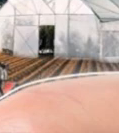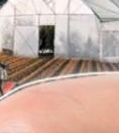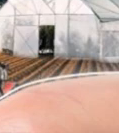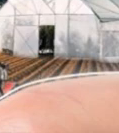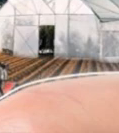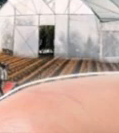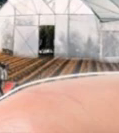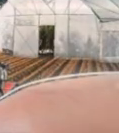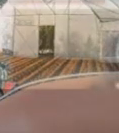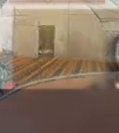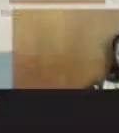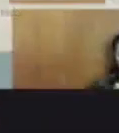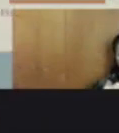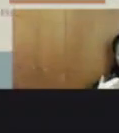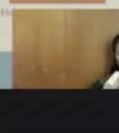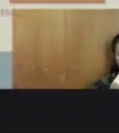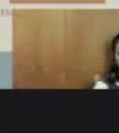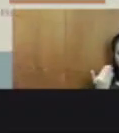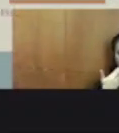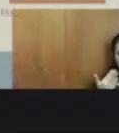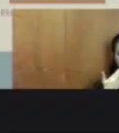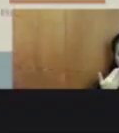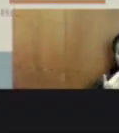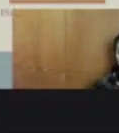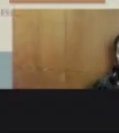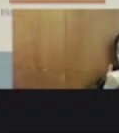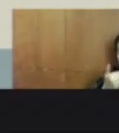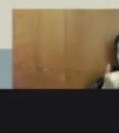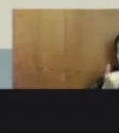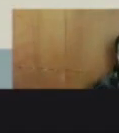old-fashioned solution. Thank you. Next, please.